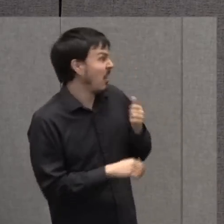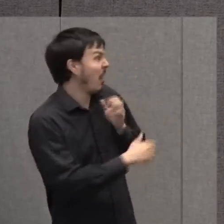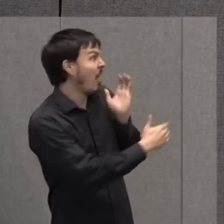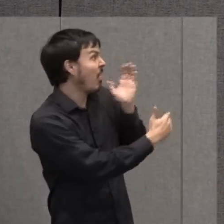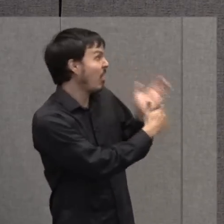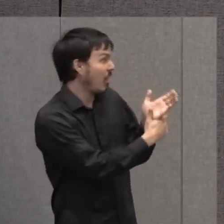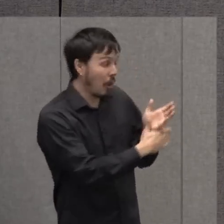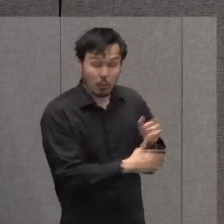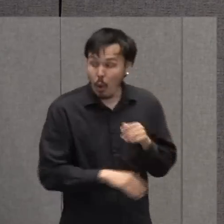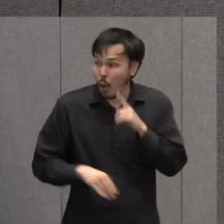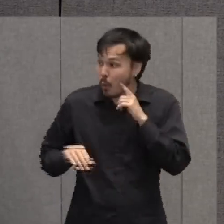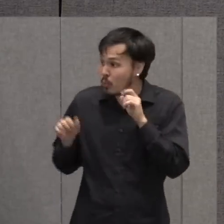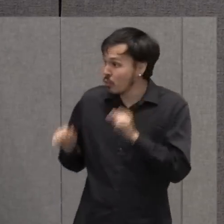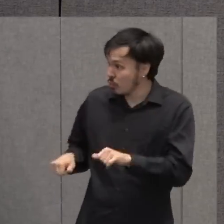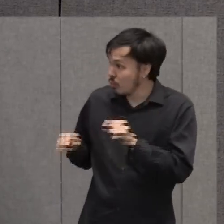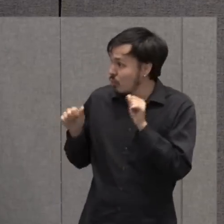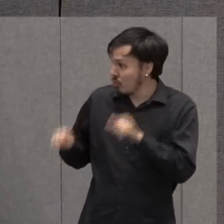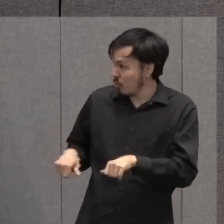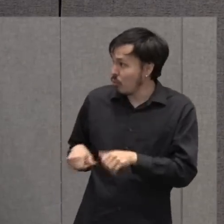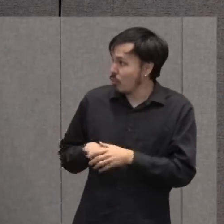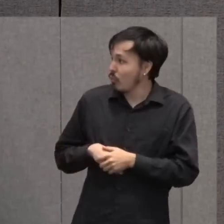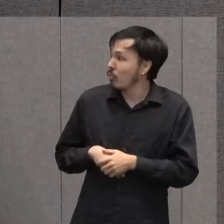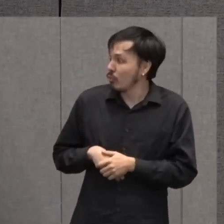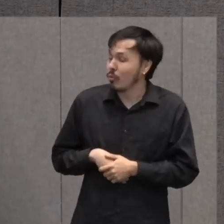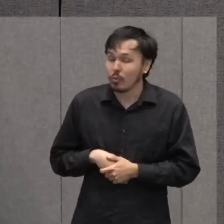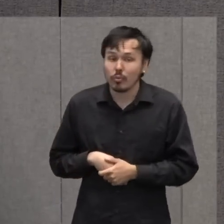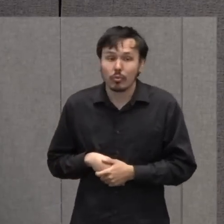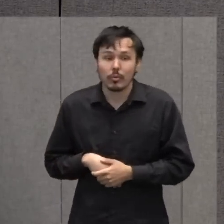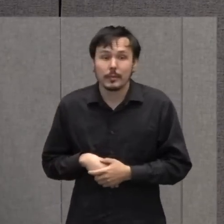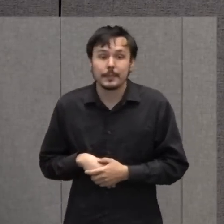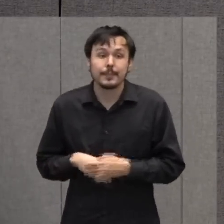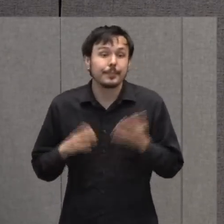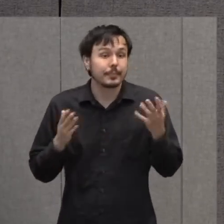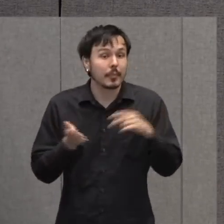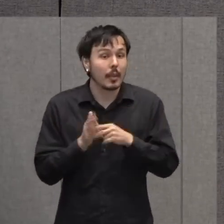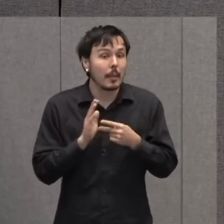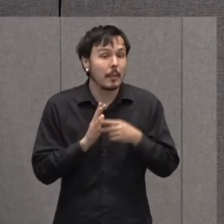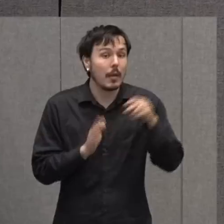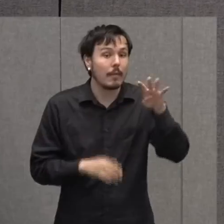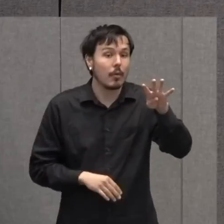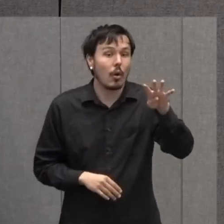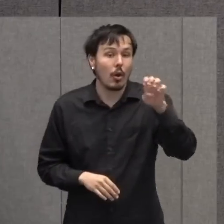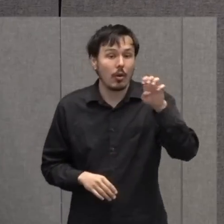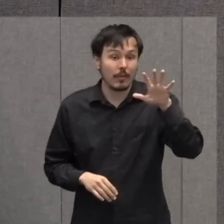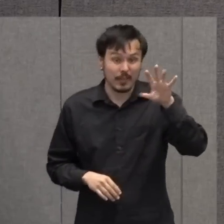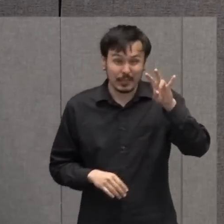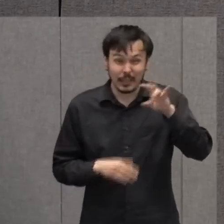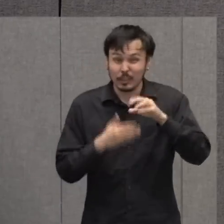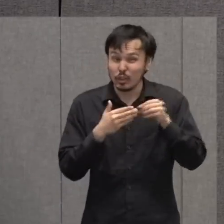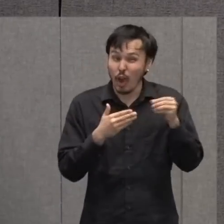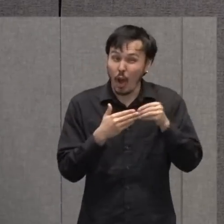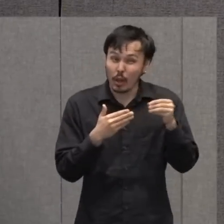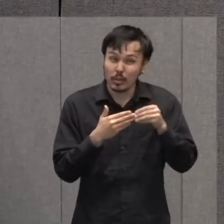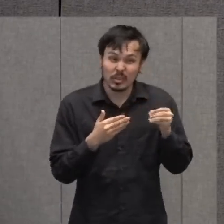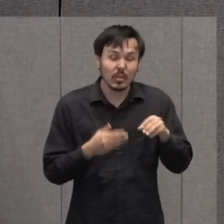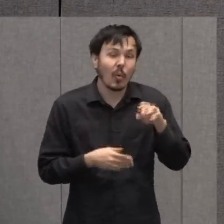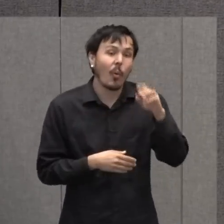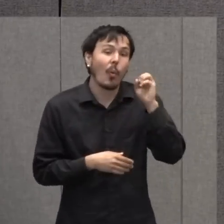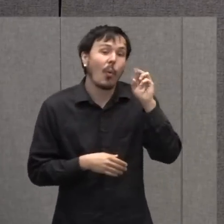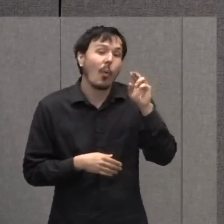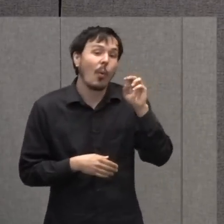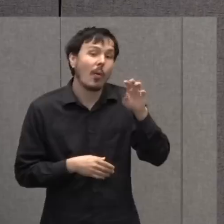No, we could do that. That is, We could. yes, so $457, or would it be